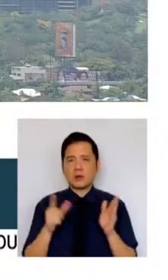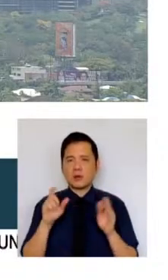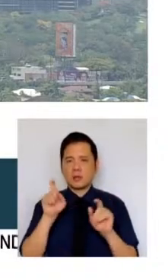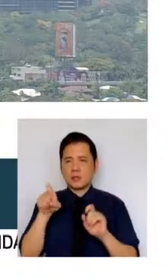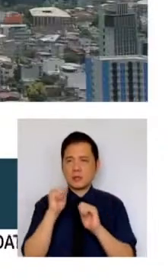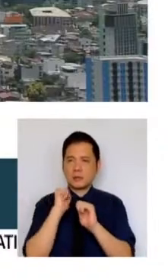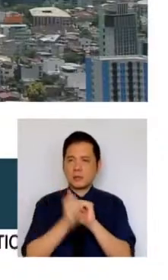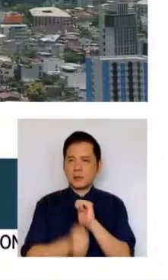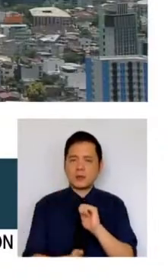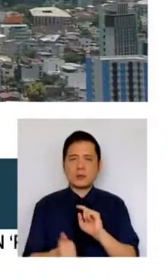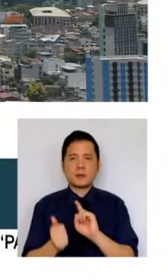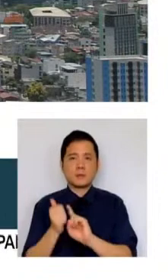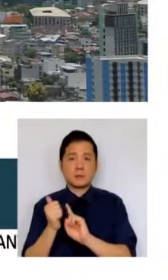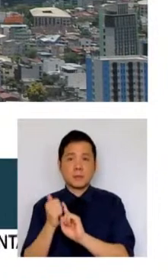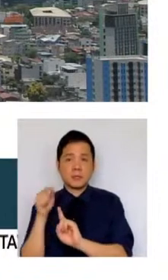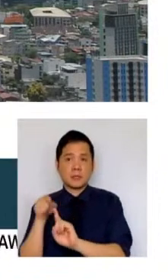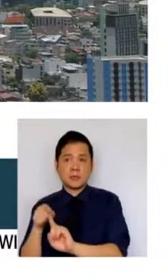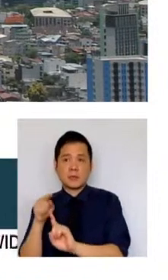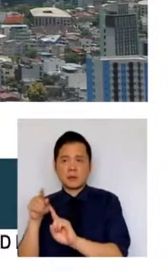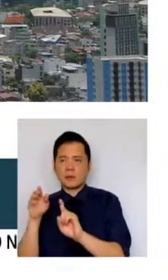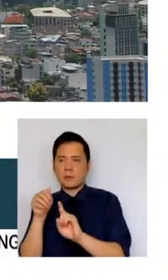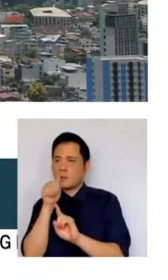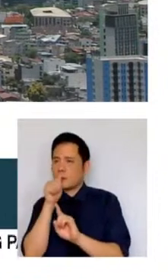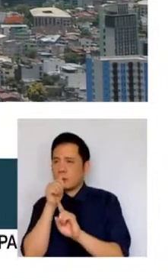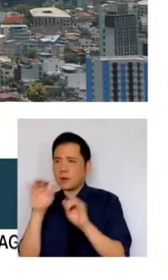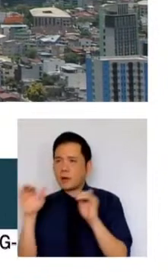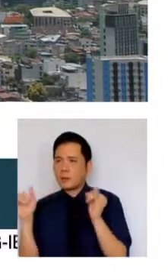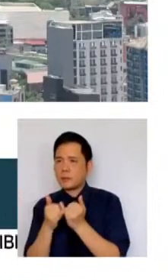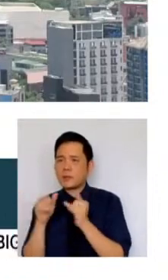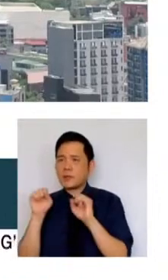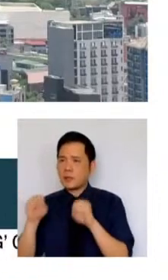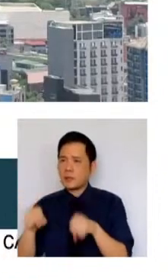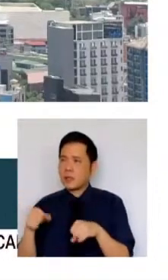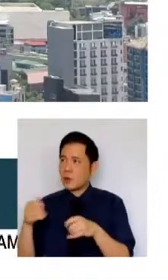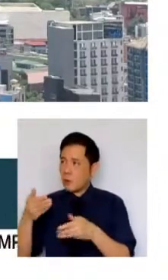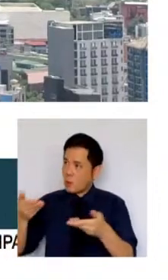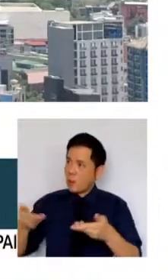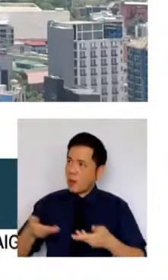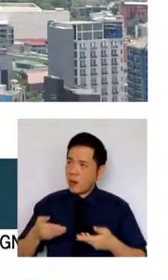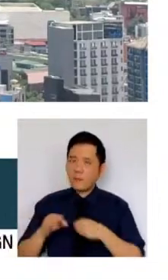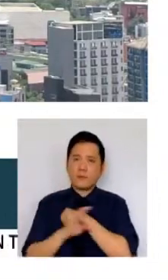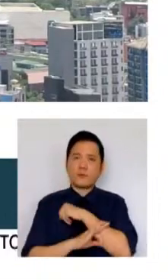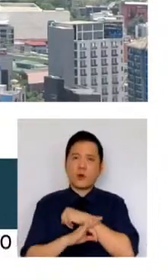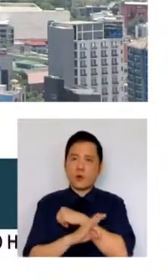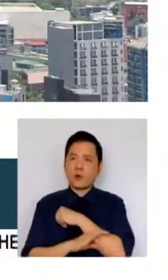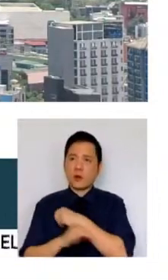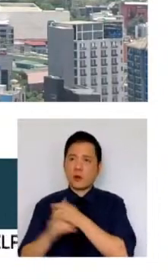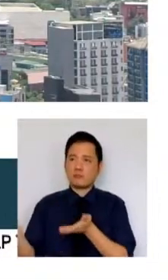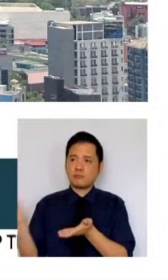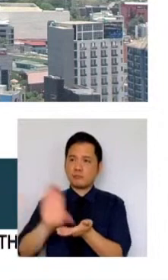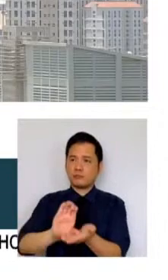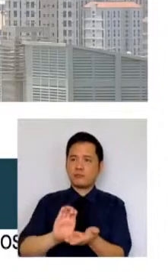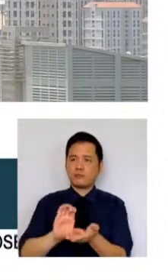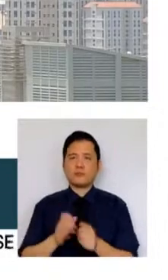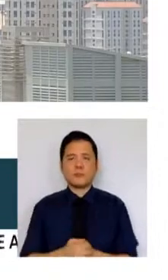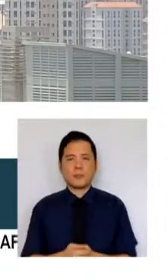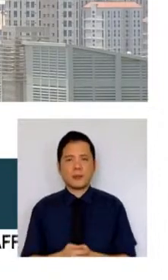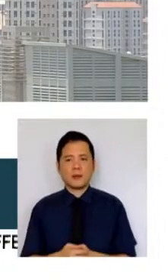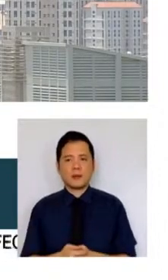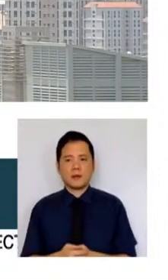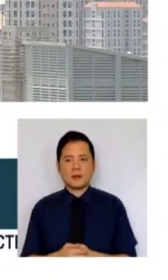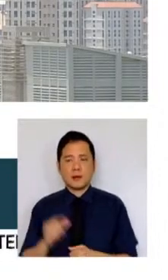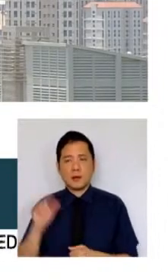private capital, particularly foreign capital to come in and use whatever limited resources of